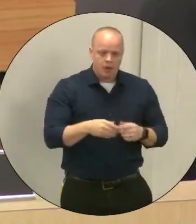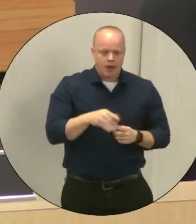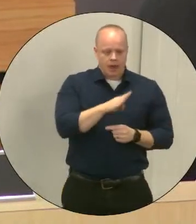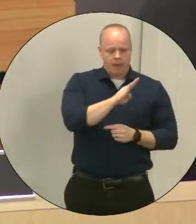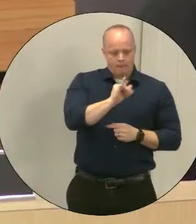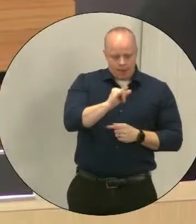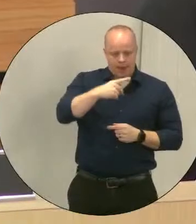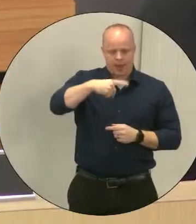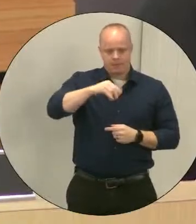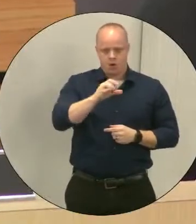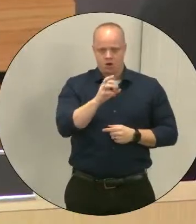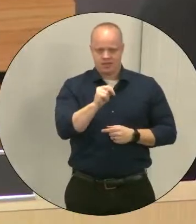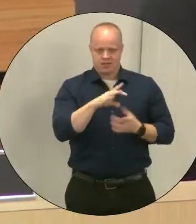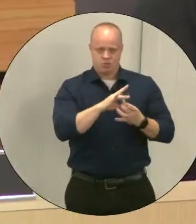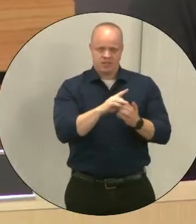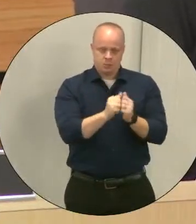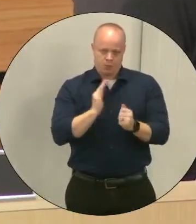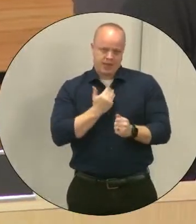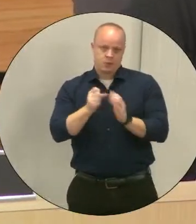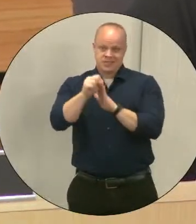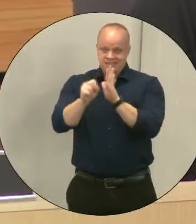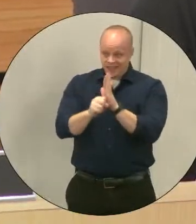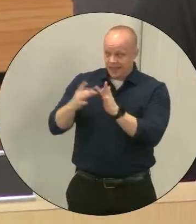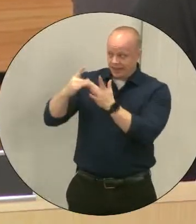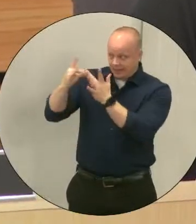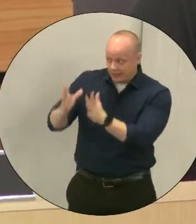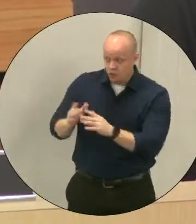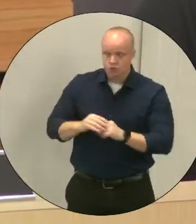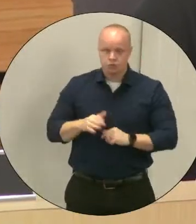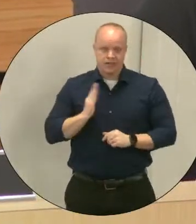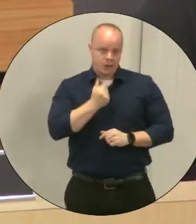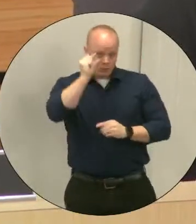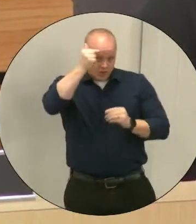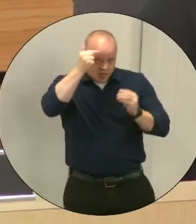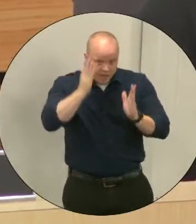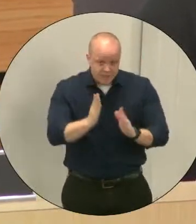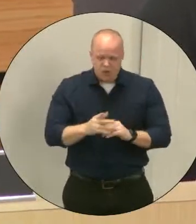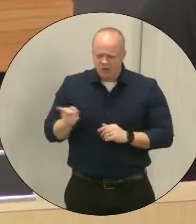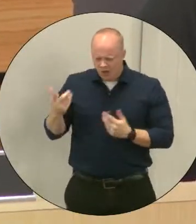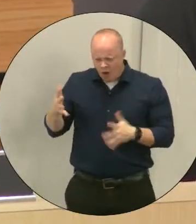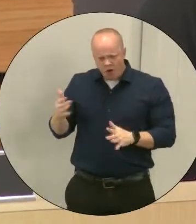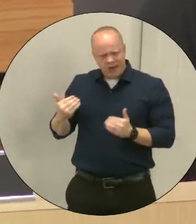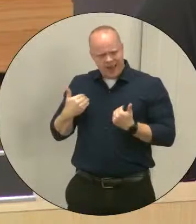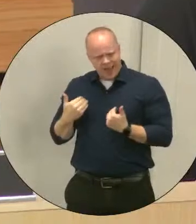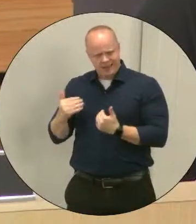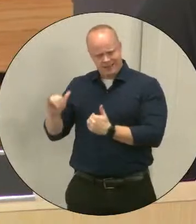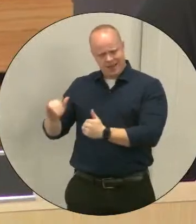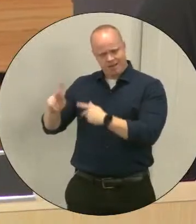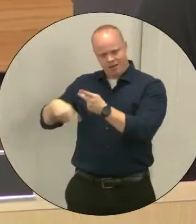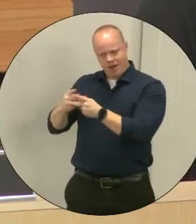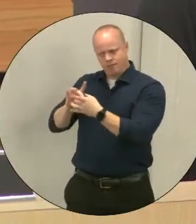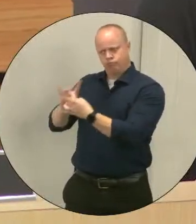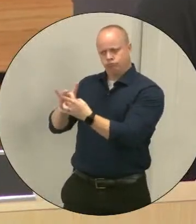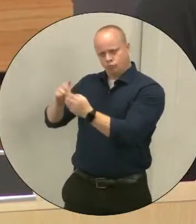relationship, with our state leaders, with our governor. Has cultivated that, and she has respect.